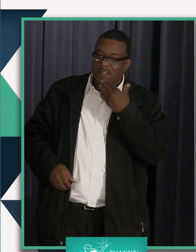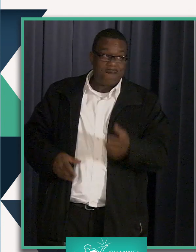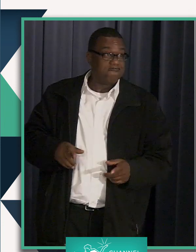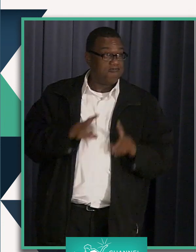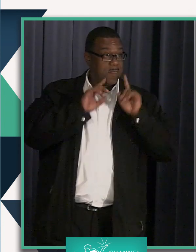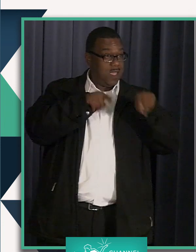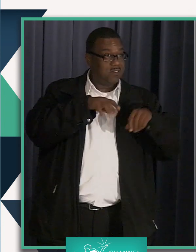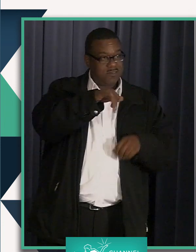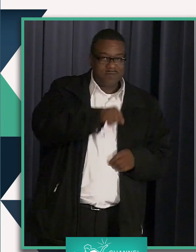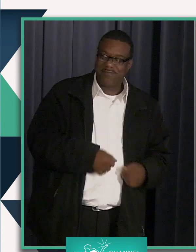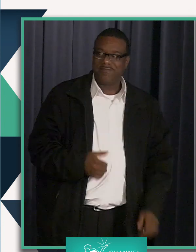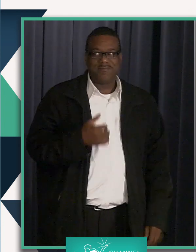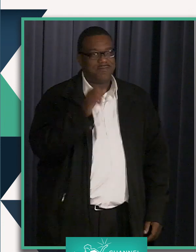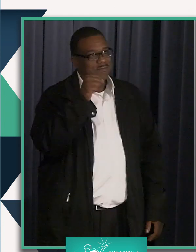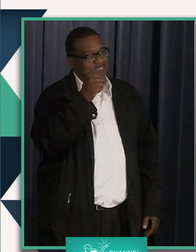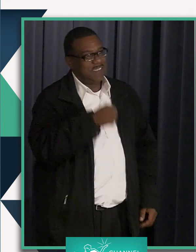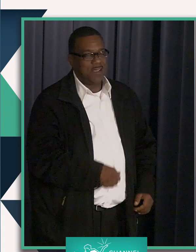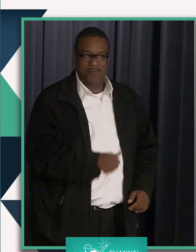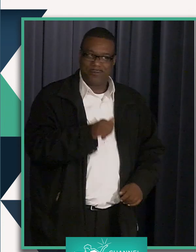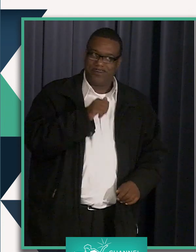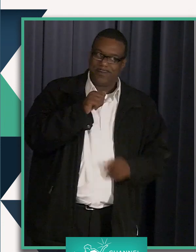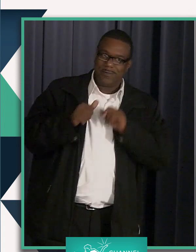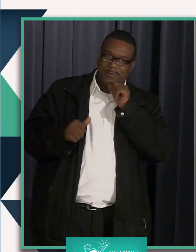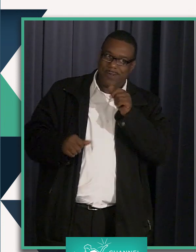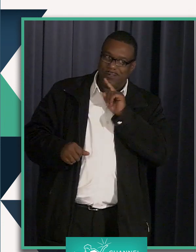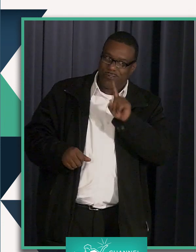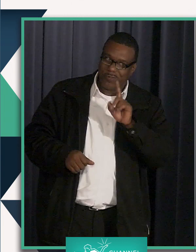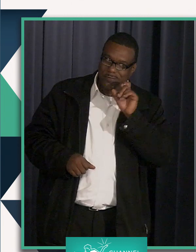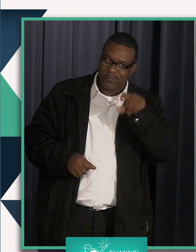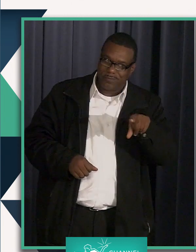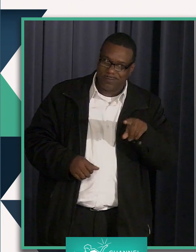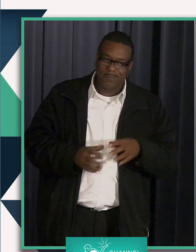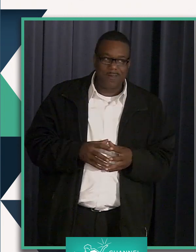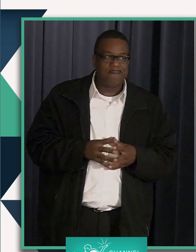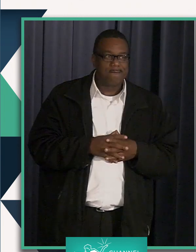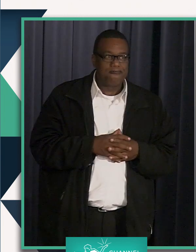everything? Yeah. You're not sure?